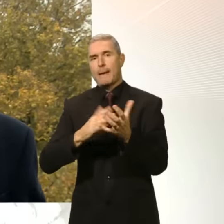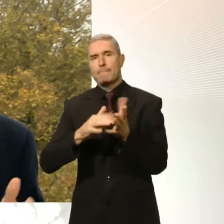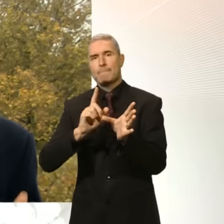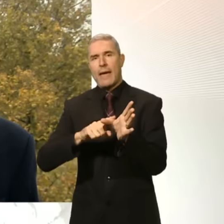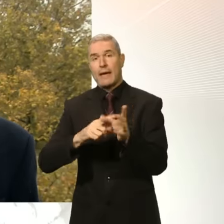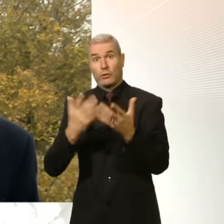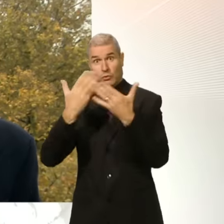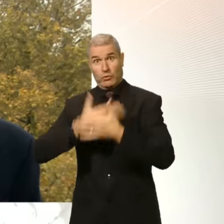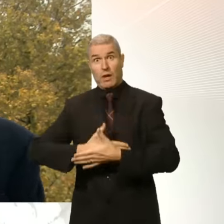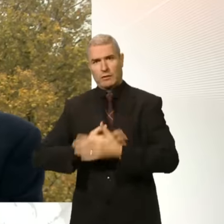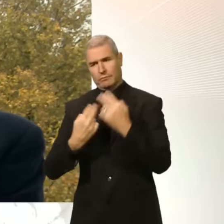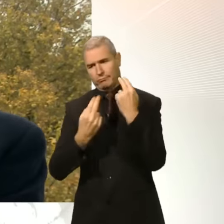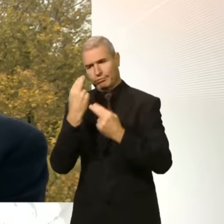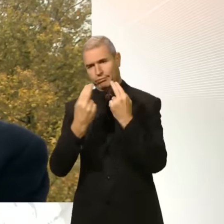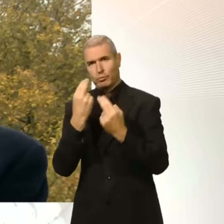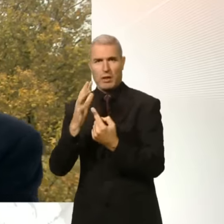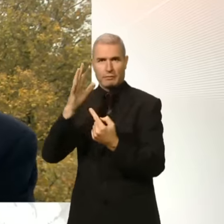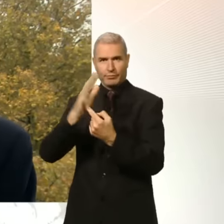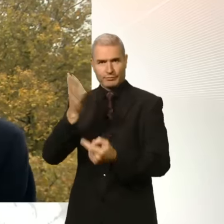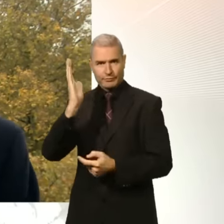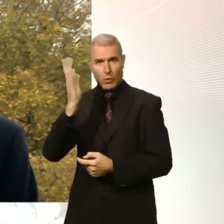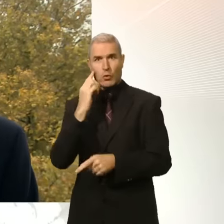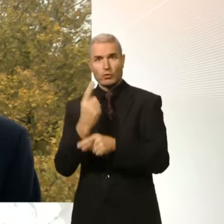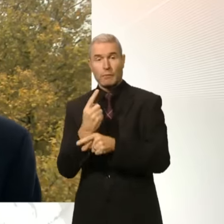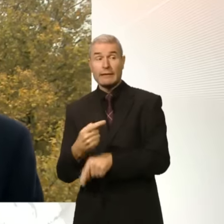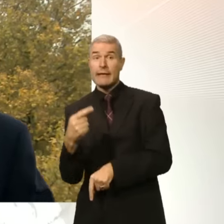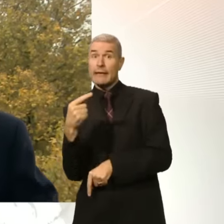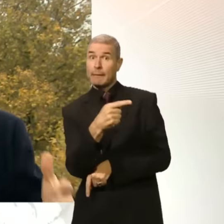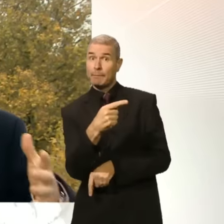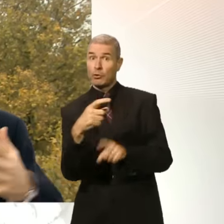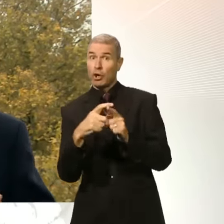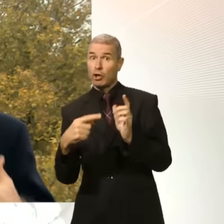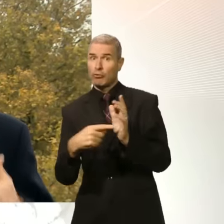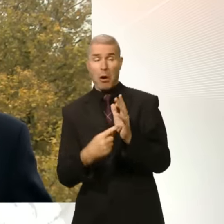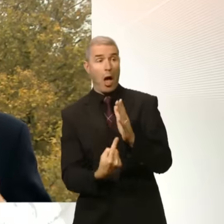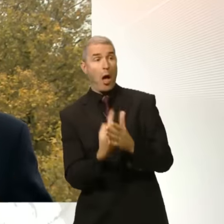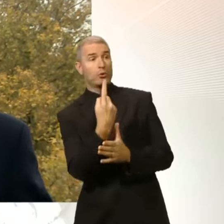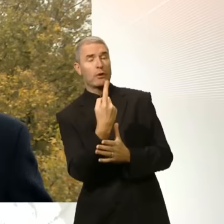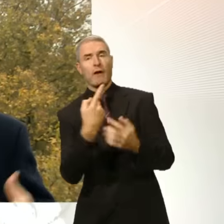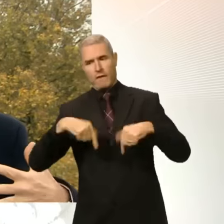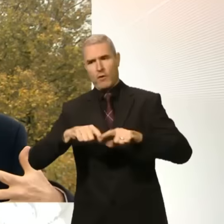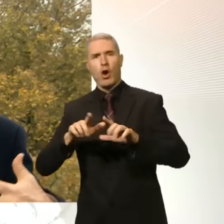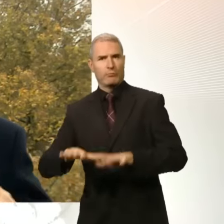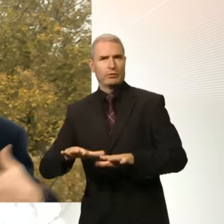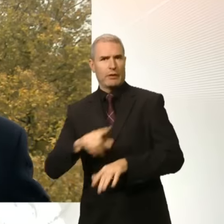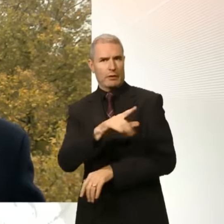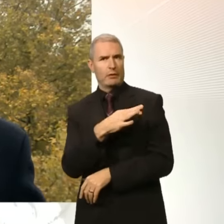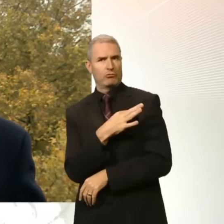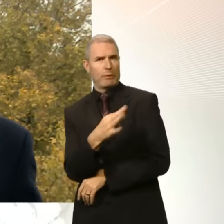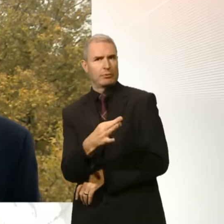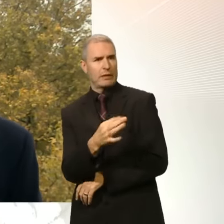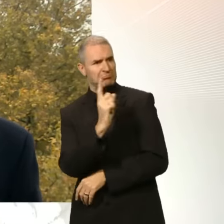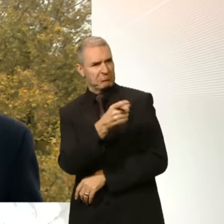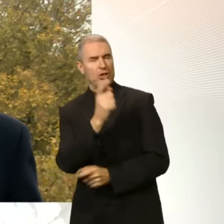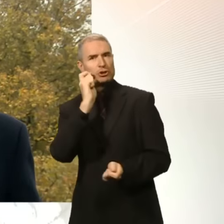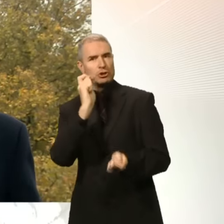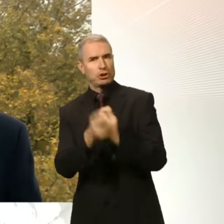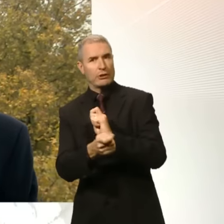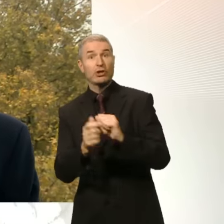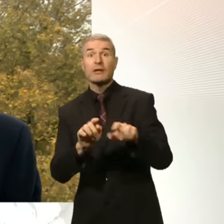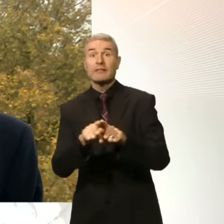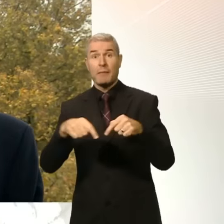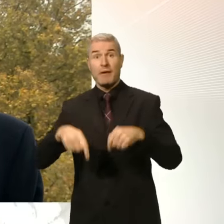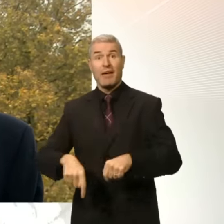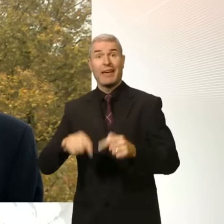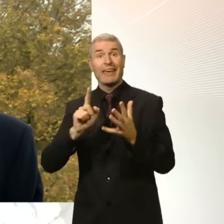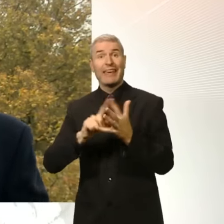say that Donald Trump's success is actually an opportunity for Britain, that Donald Trump represents change just as Brexit